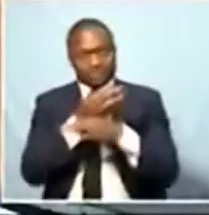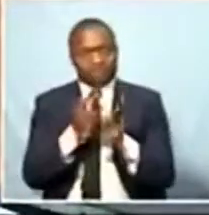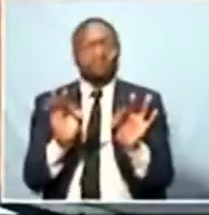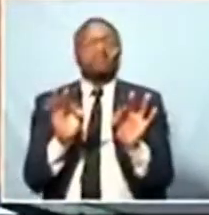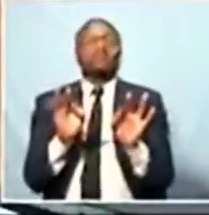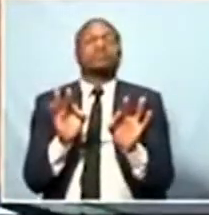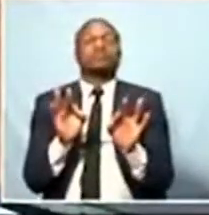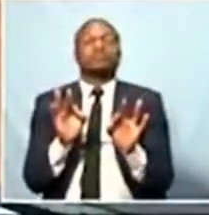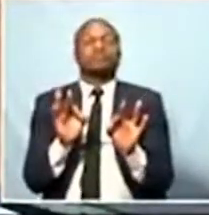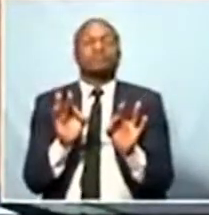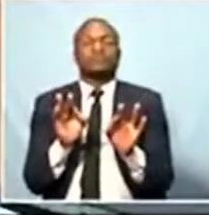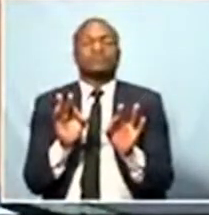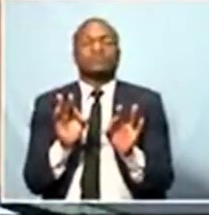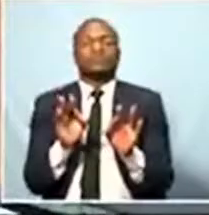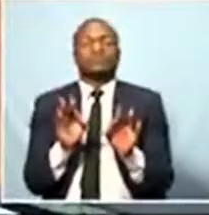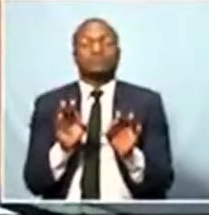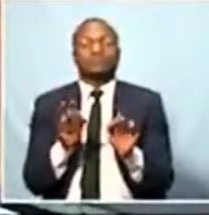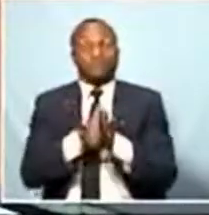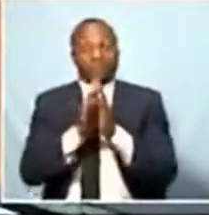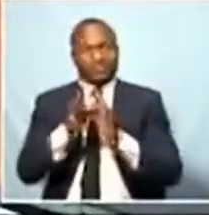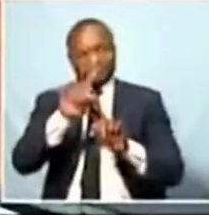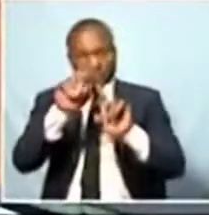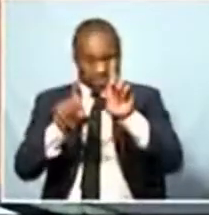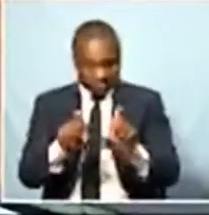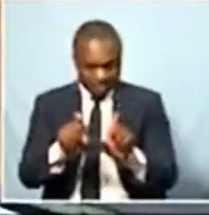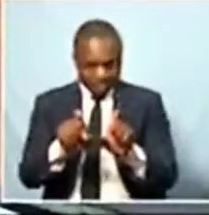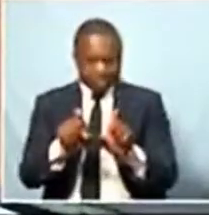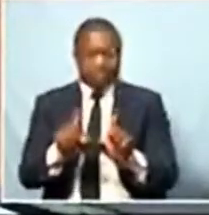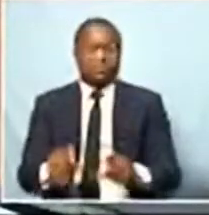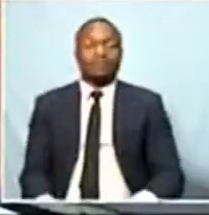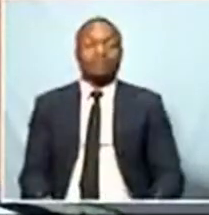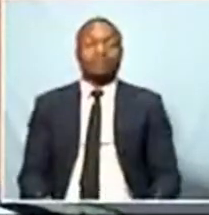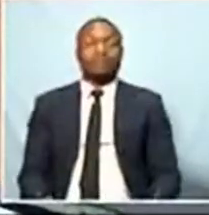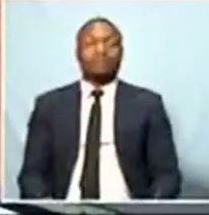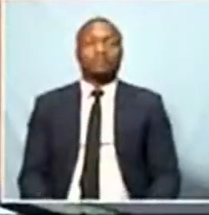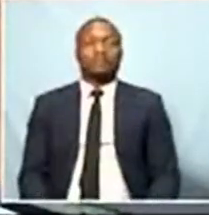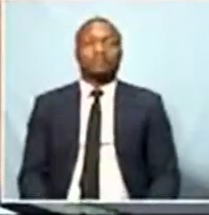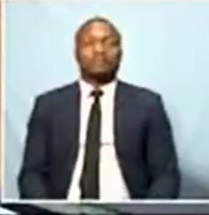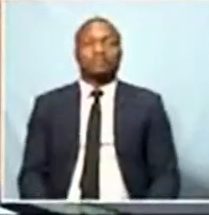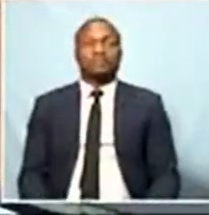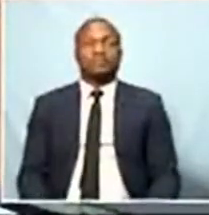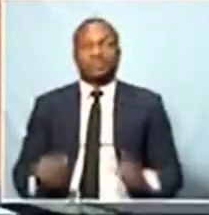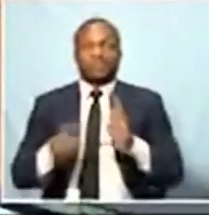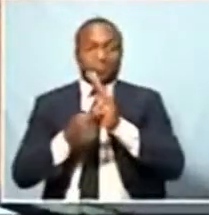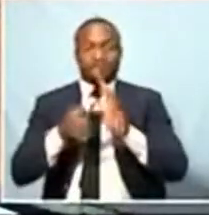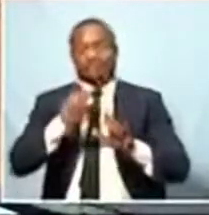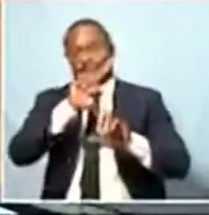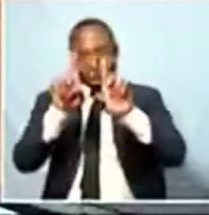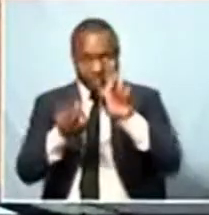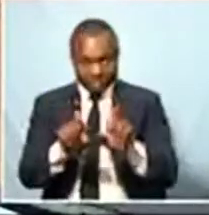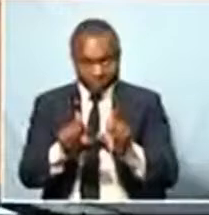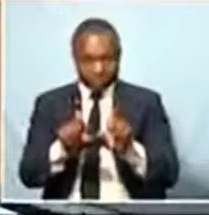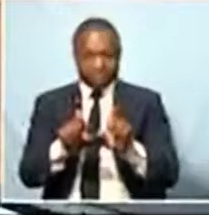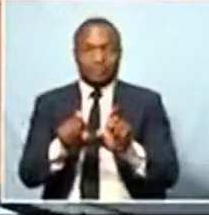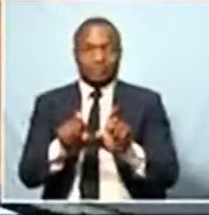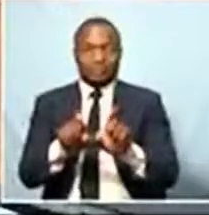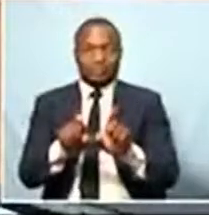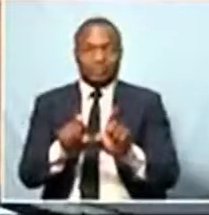to engage with DG and her team on points of clarification